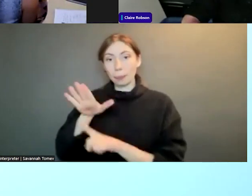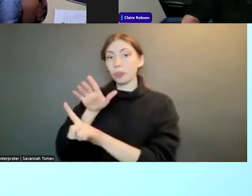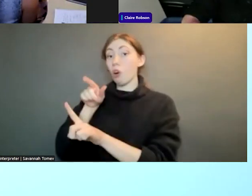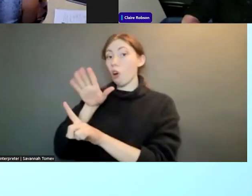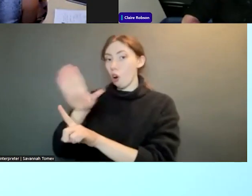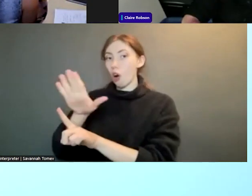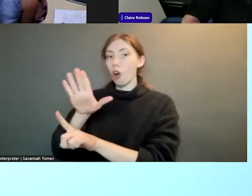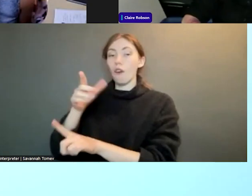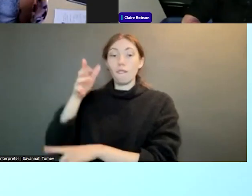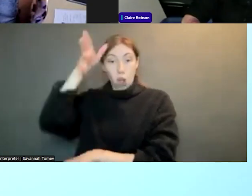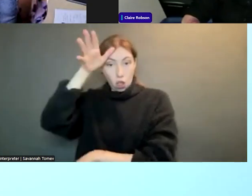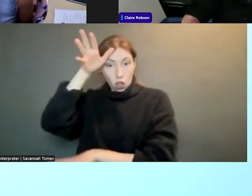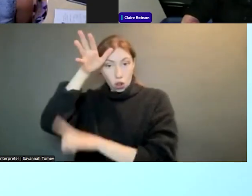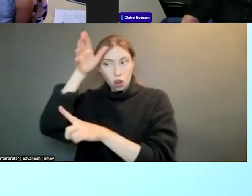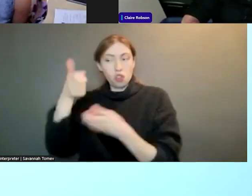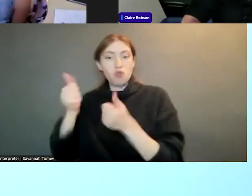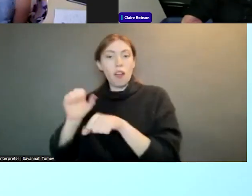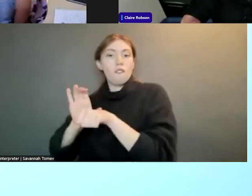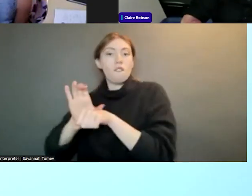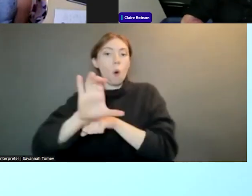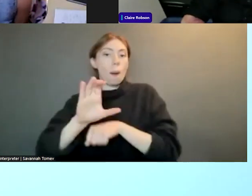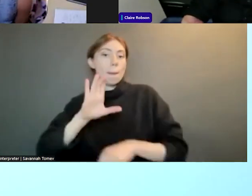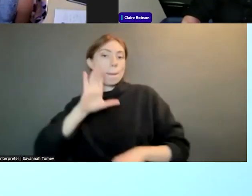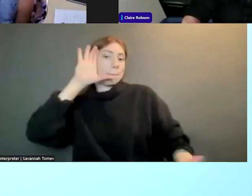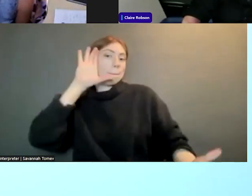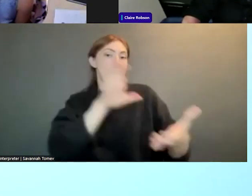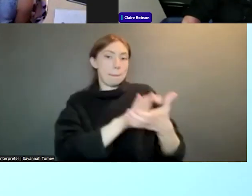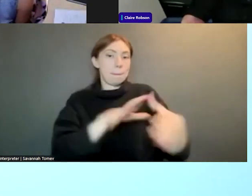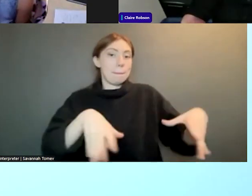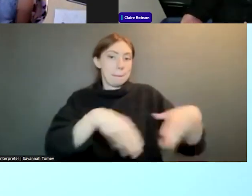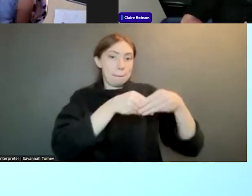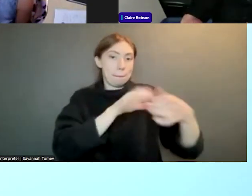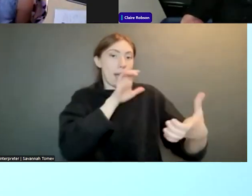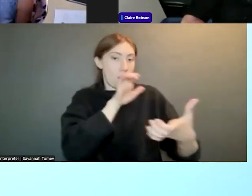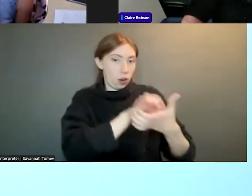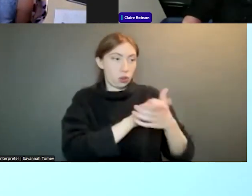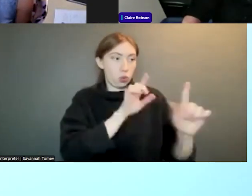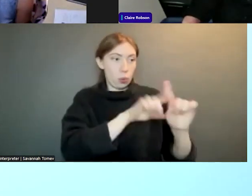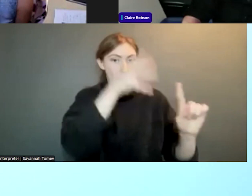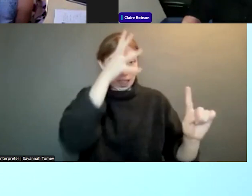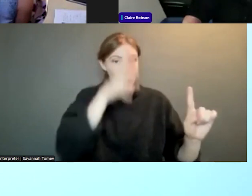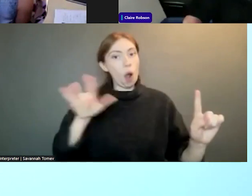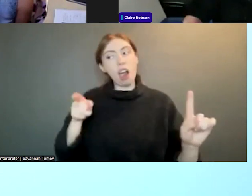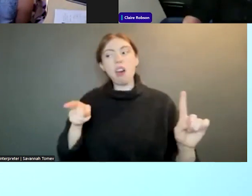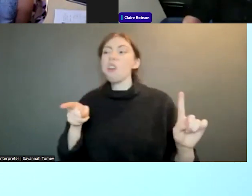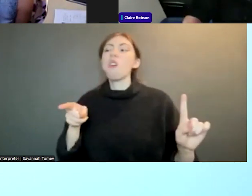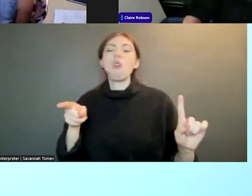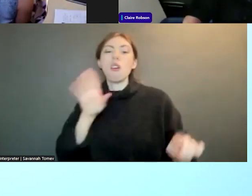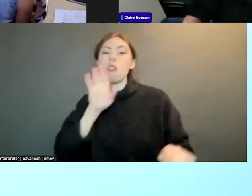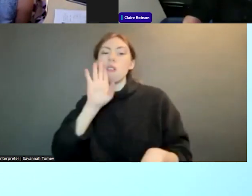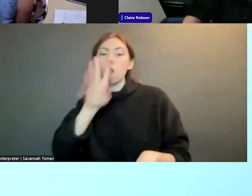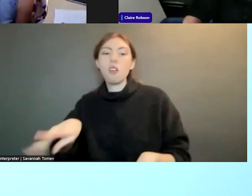of being a lesbian. Everything was invisible and everything was in plain sight,